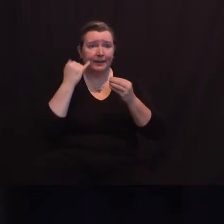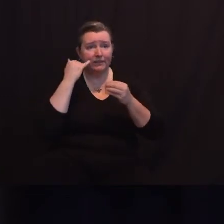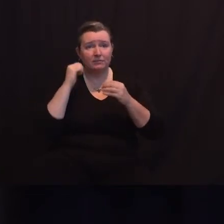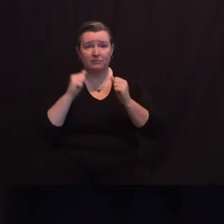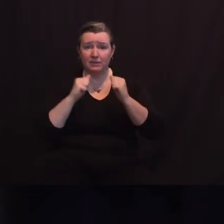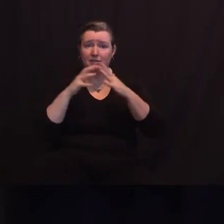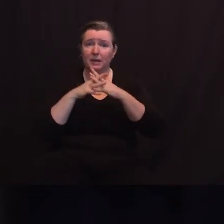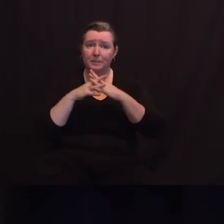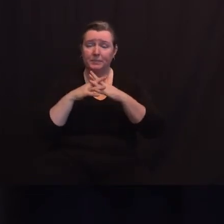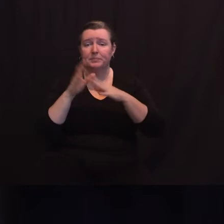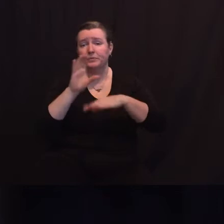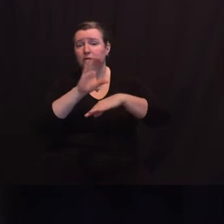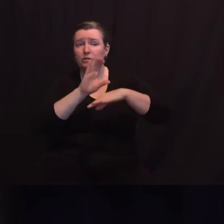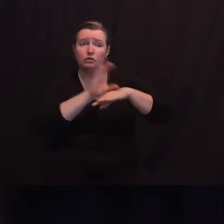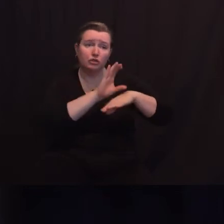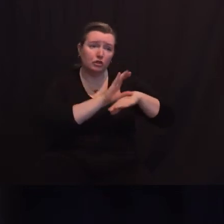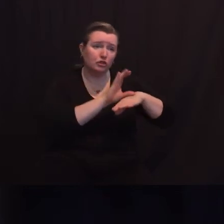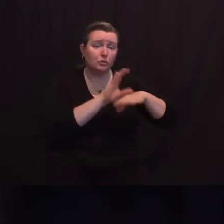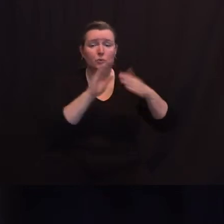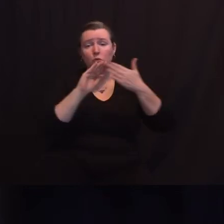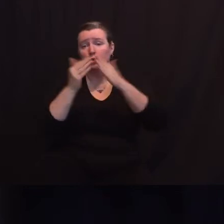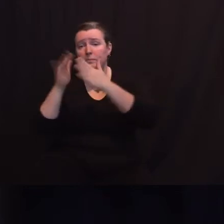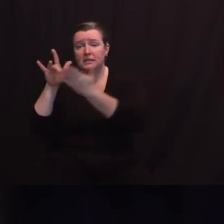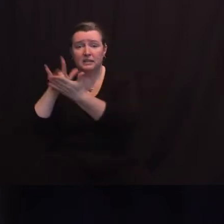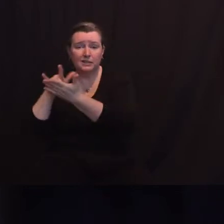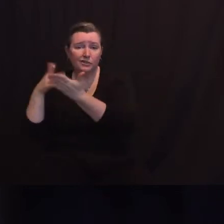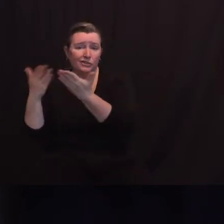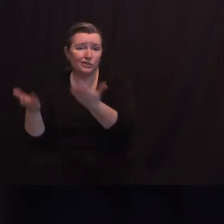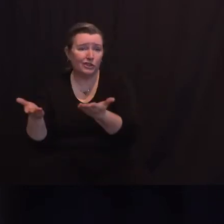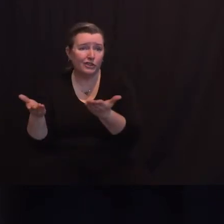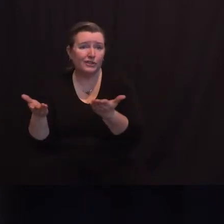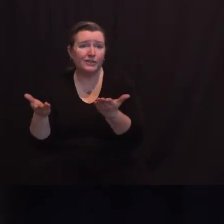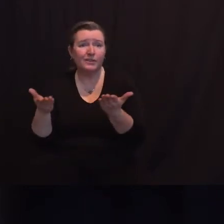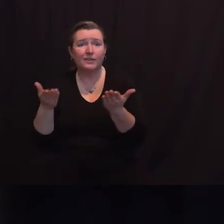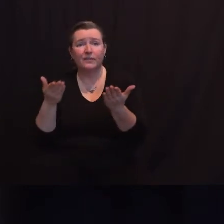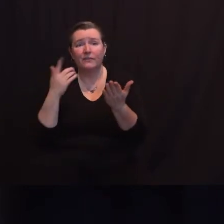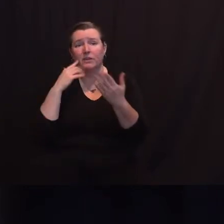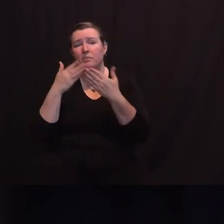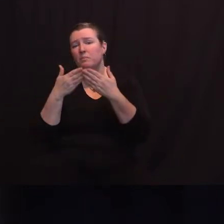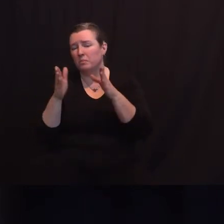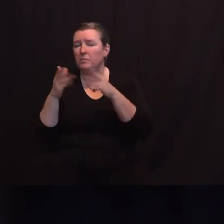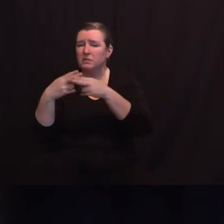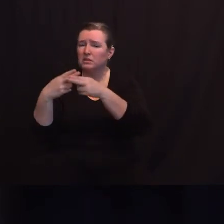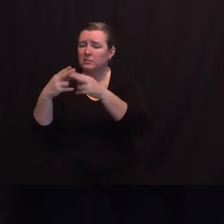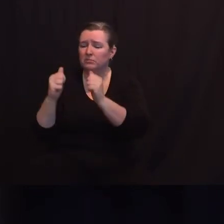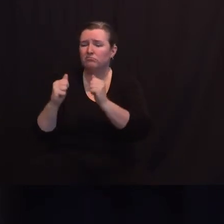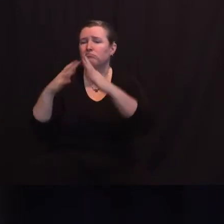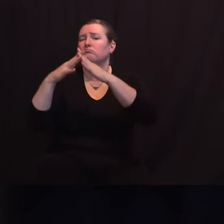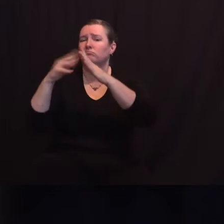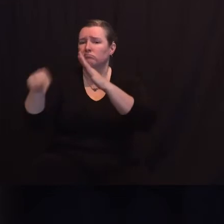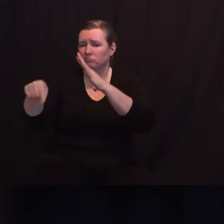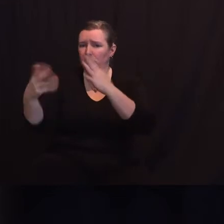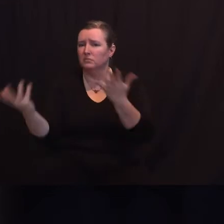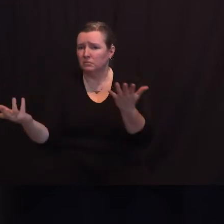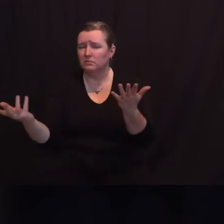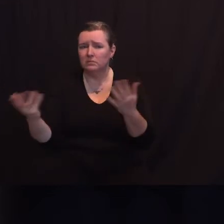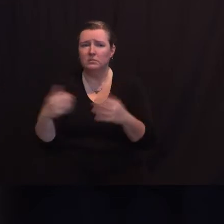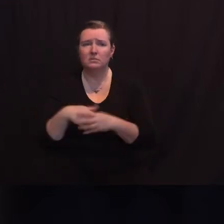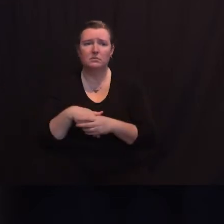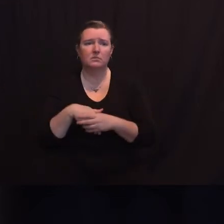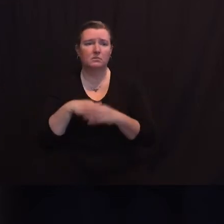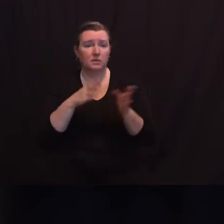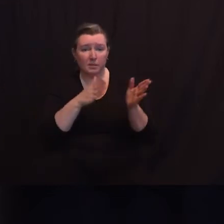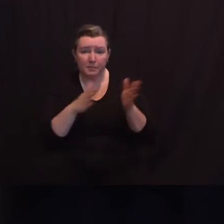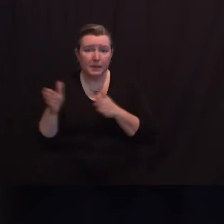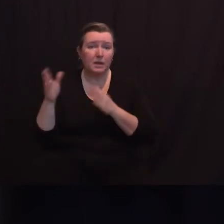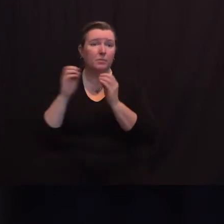of those what we call pop-ups throughout the state, and we will plan more, hopefully with FEMA or with